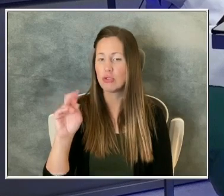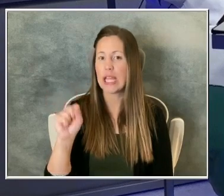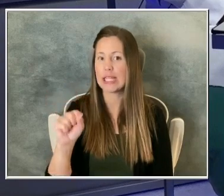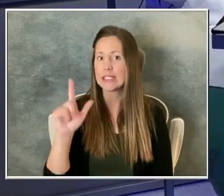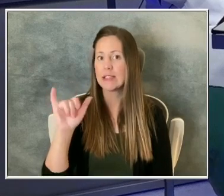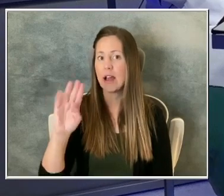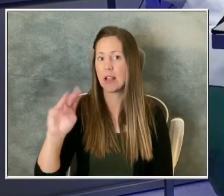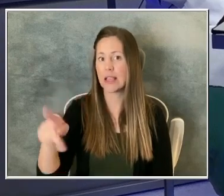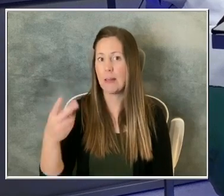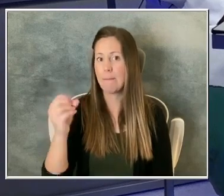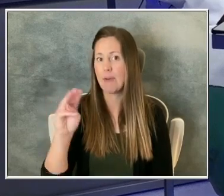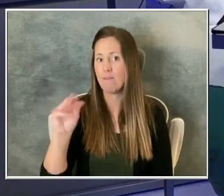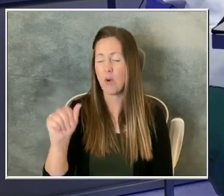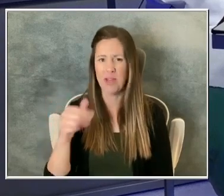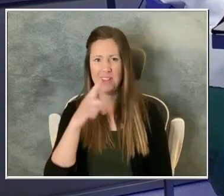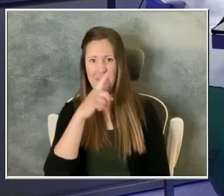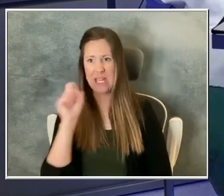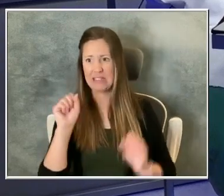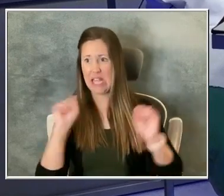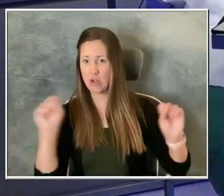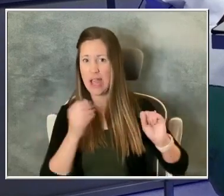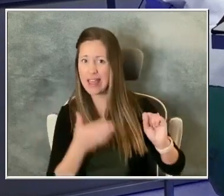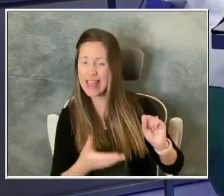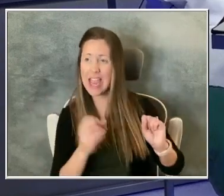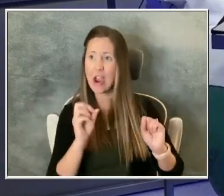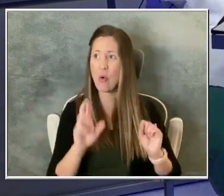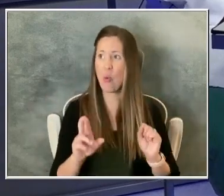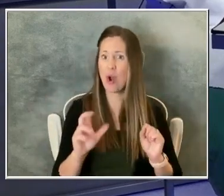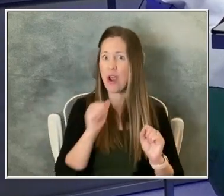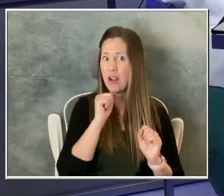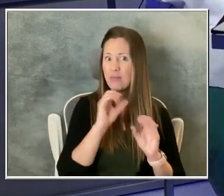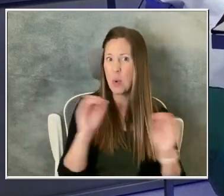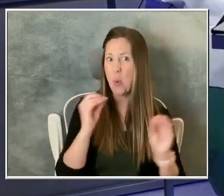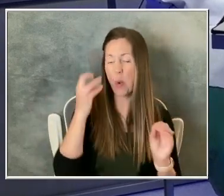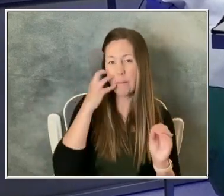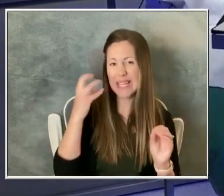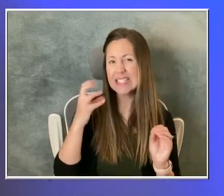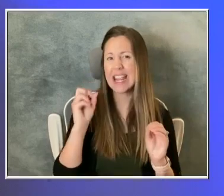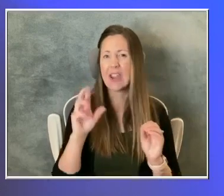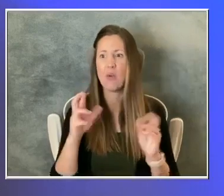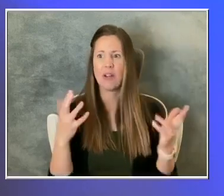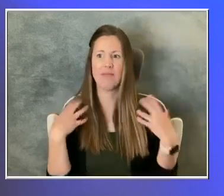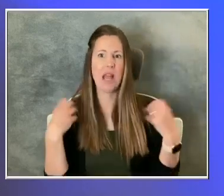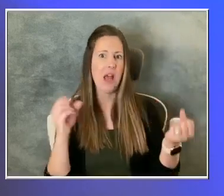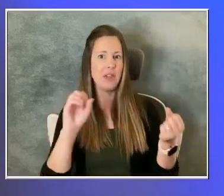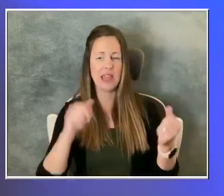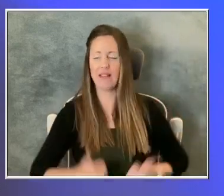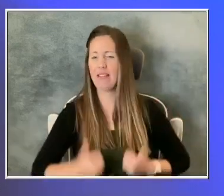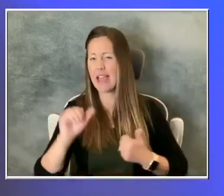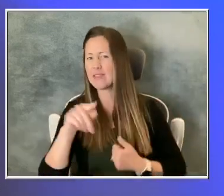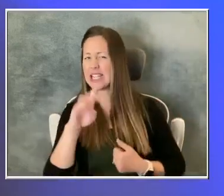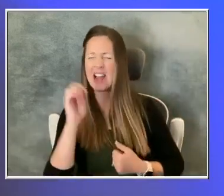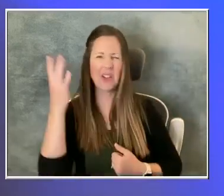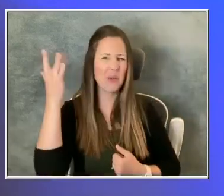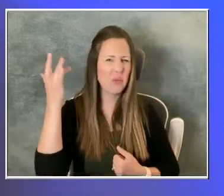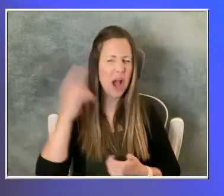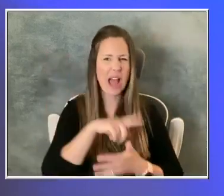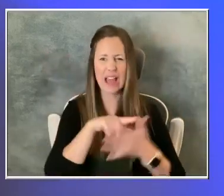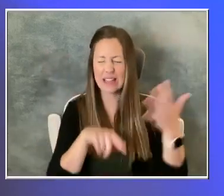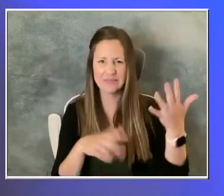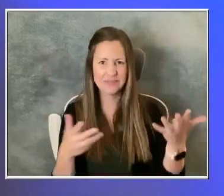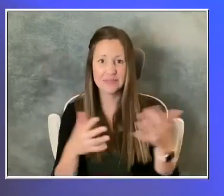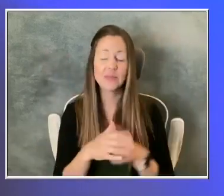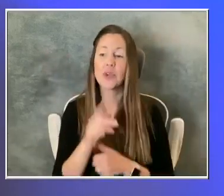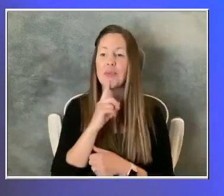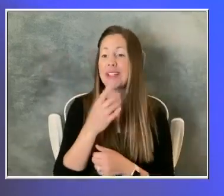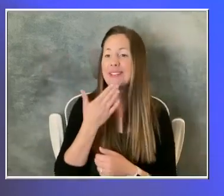we pre-select that these people just have healthier lifestyles because they exercise? Well, I think those are great questions, and I don't think we truly know the answer to that. But